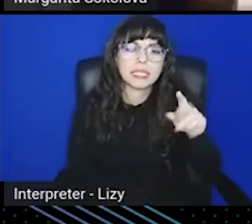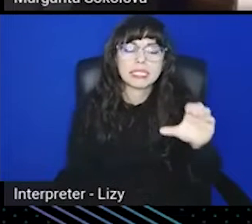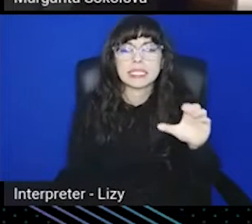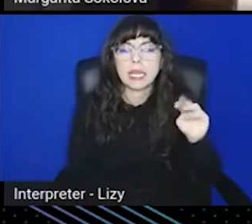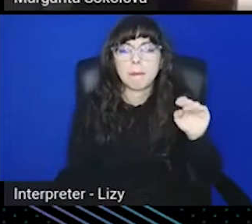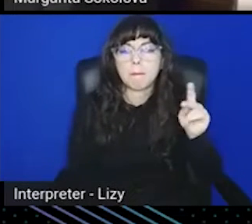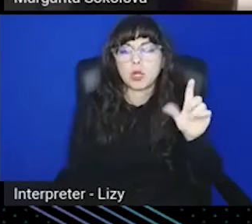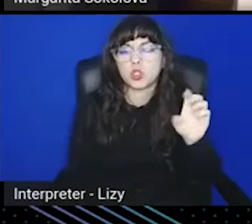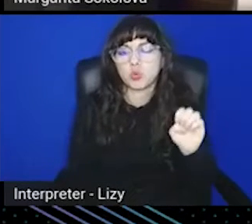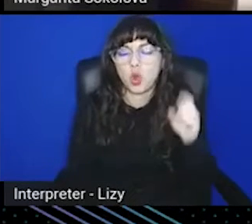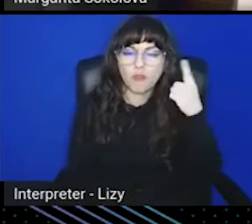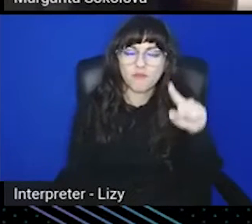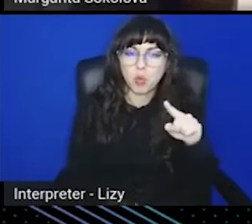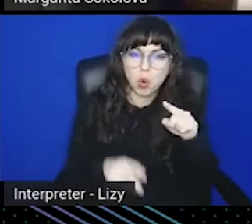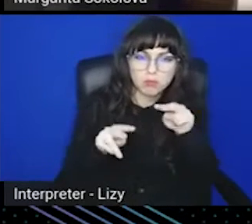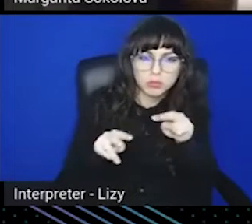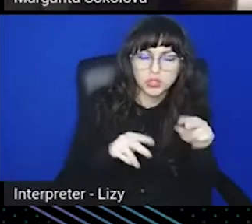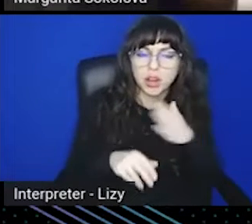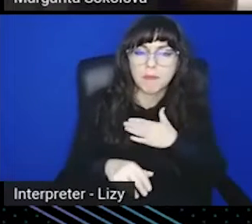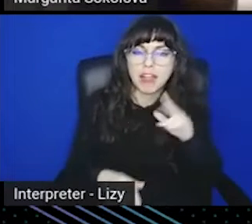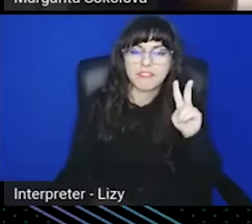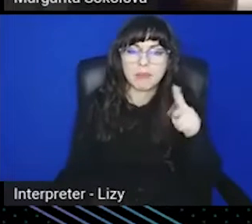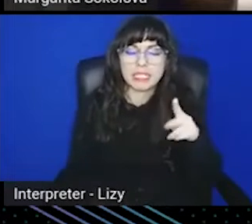my VPC and the subnets.